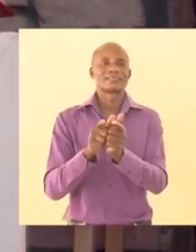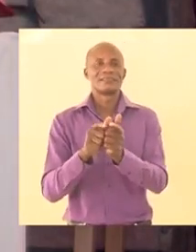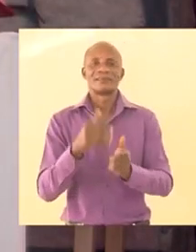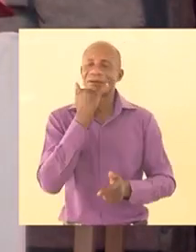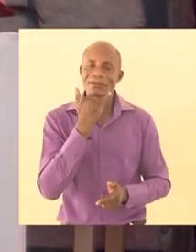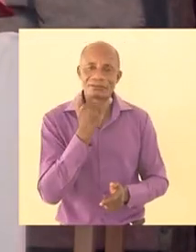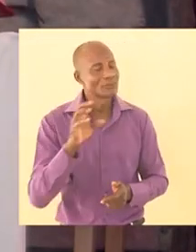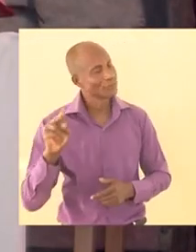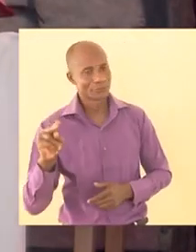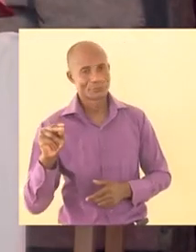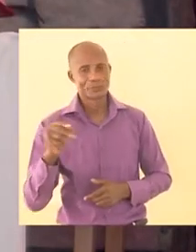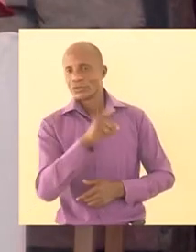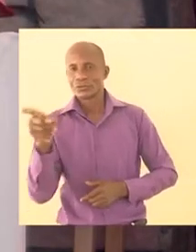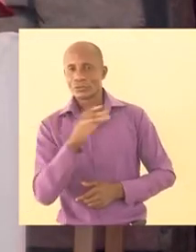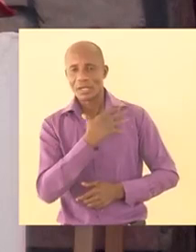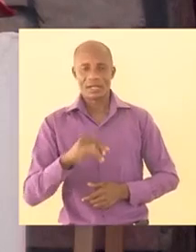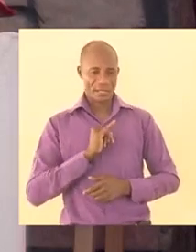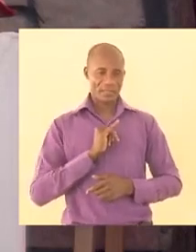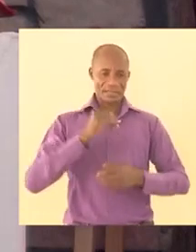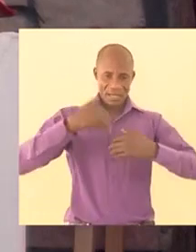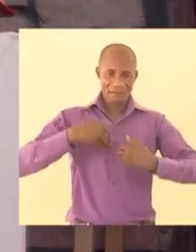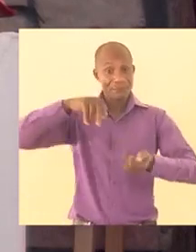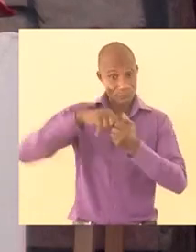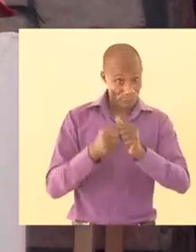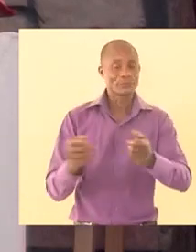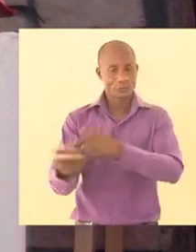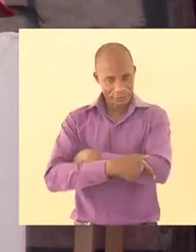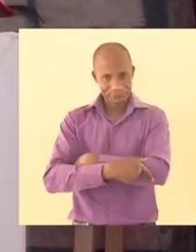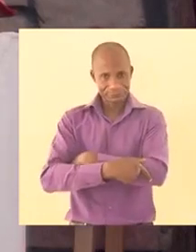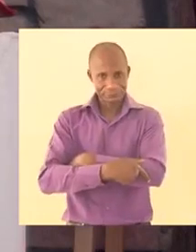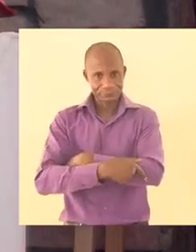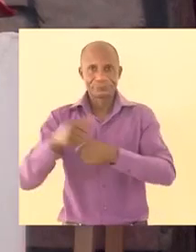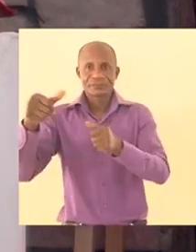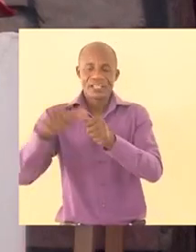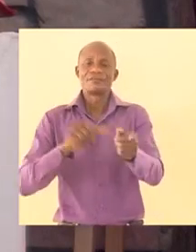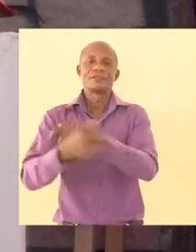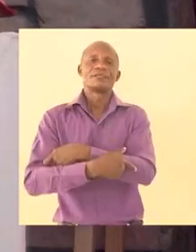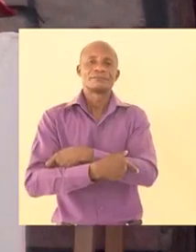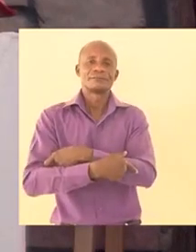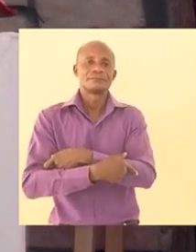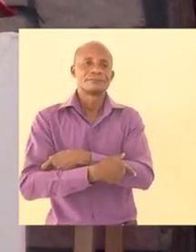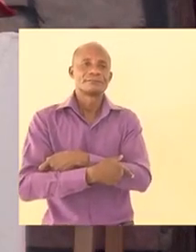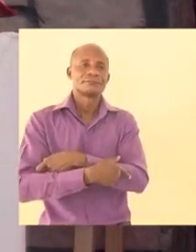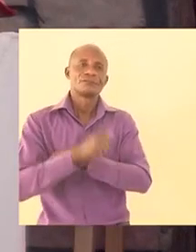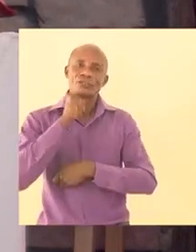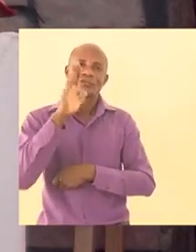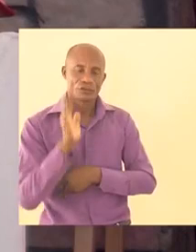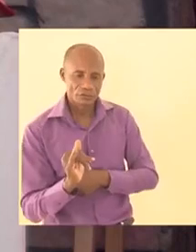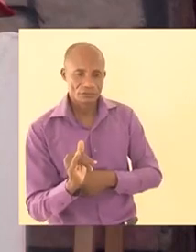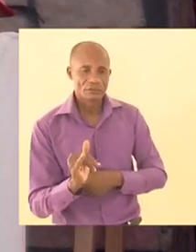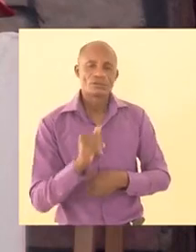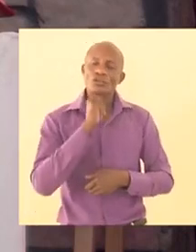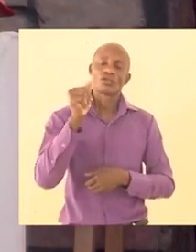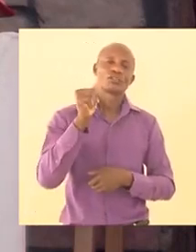less of a perversion. You and I have a problem today. Every day, not only on